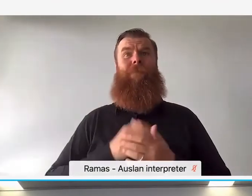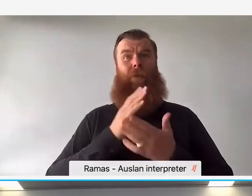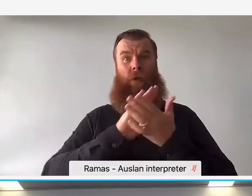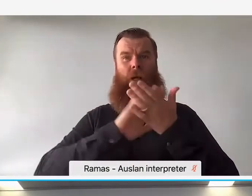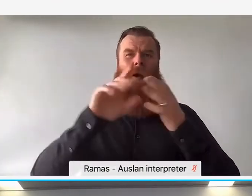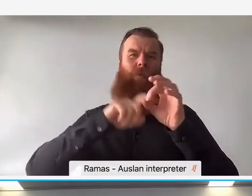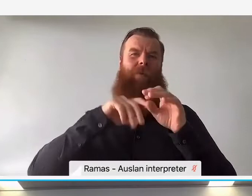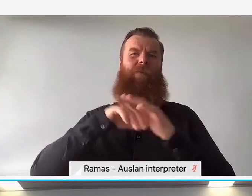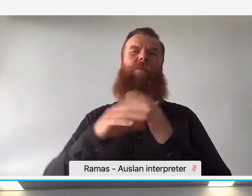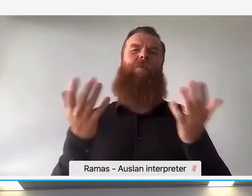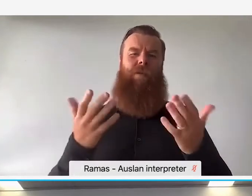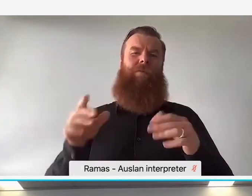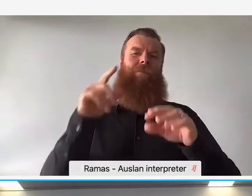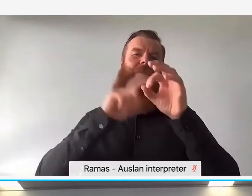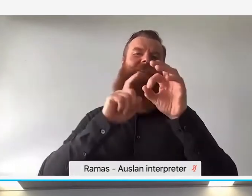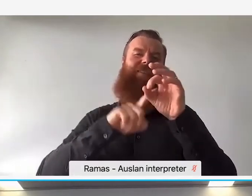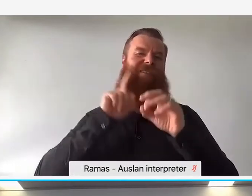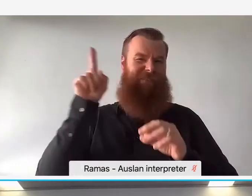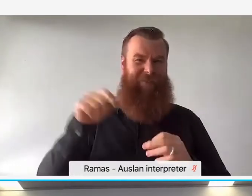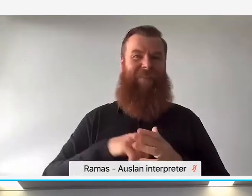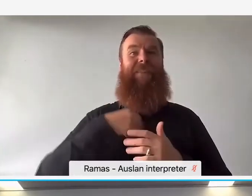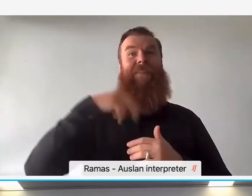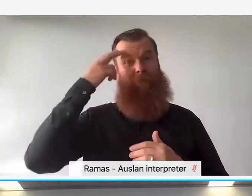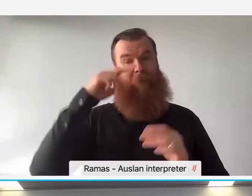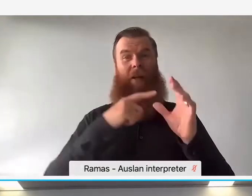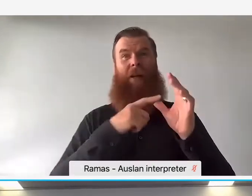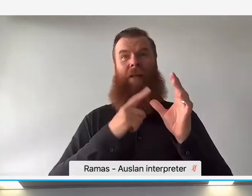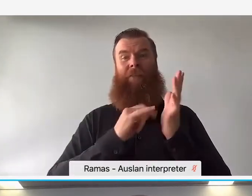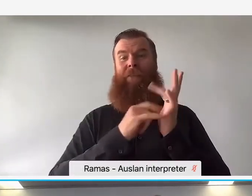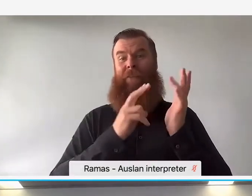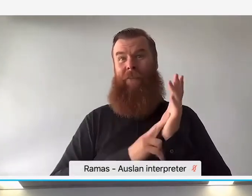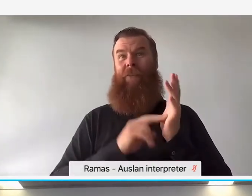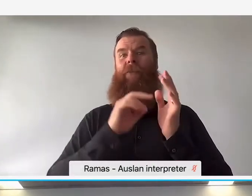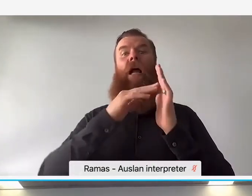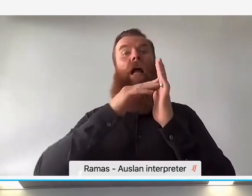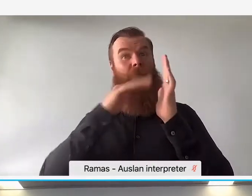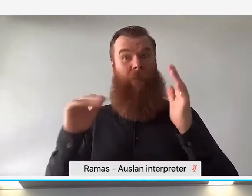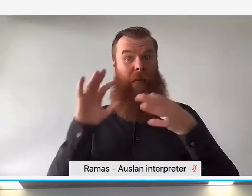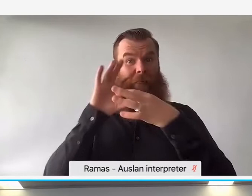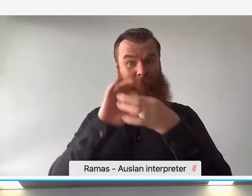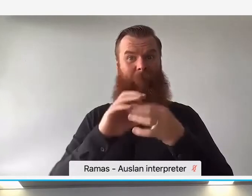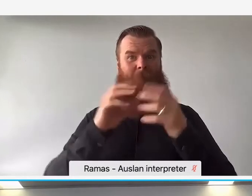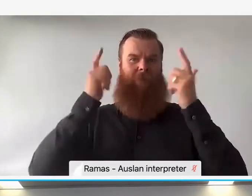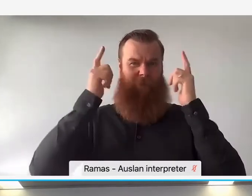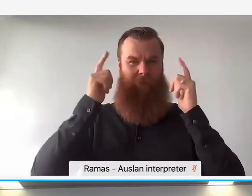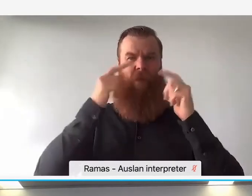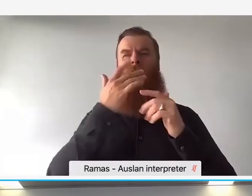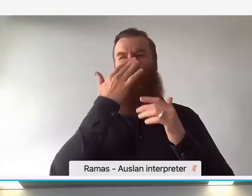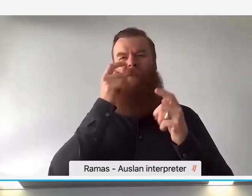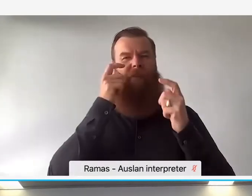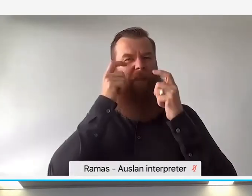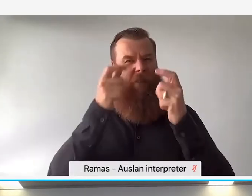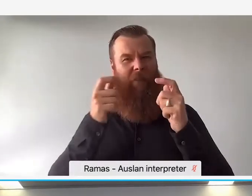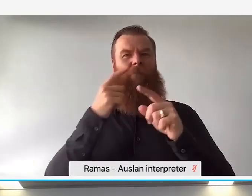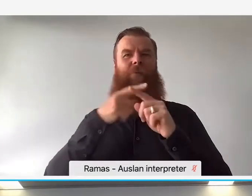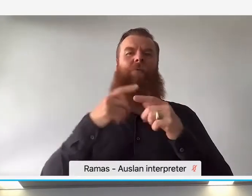My name is Alison Boundy, and I'm the Industry Engagement Manager, Aged Care and Social Sector at the Pacific Labour